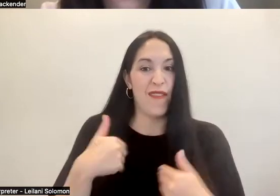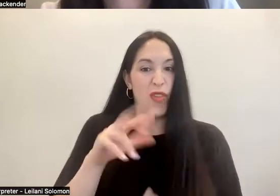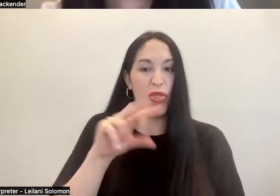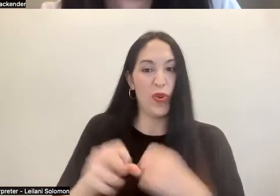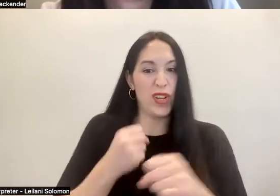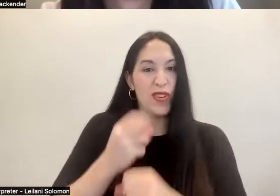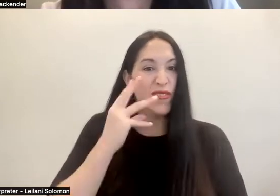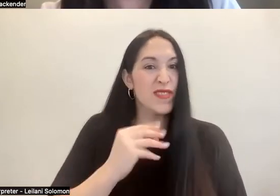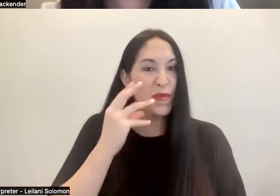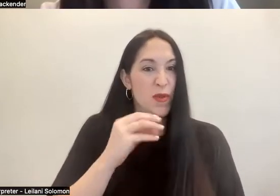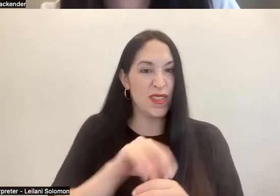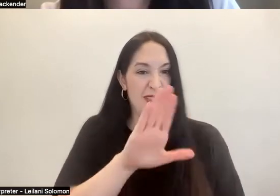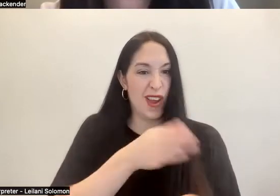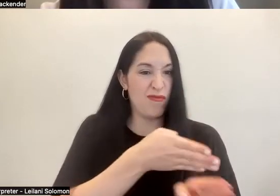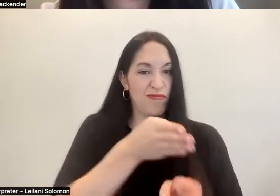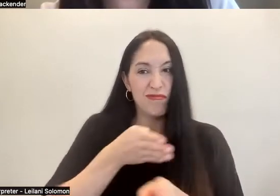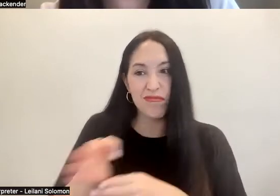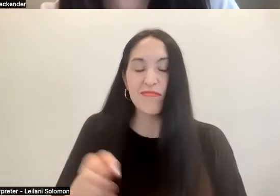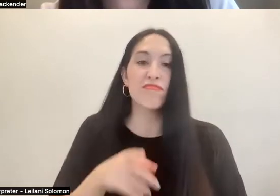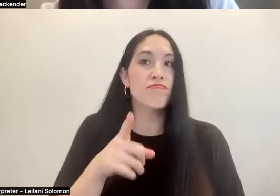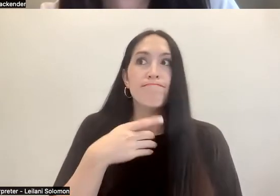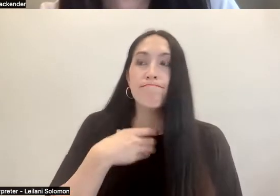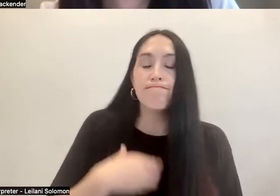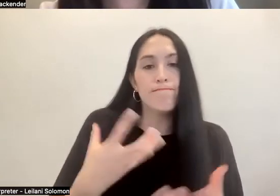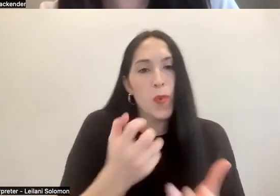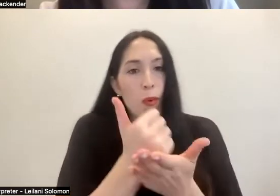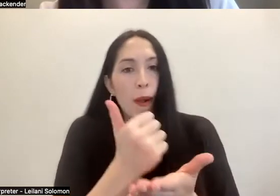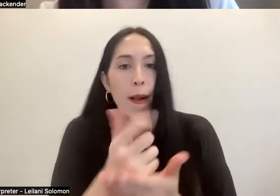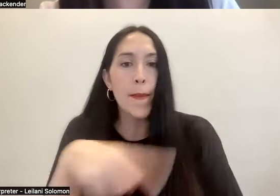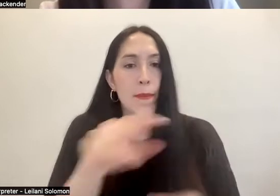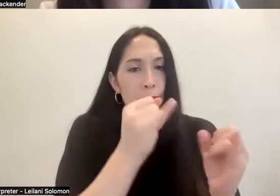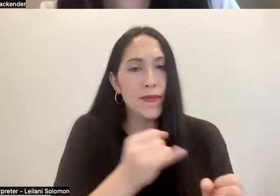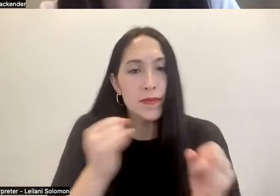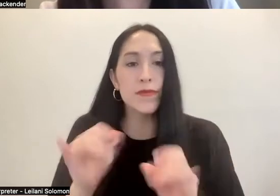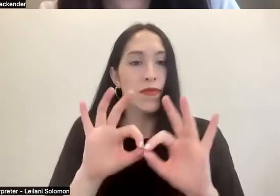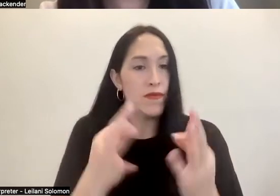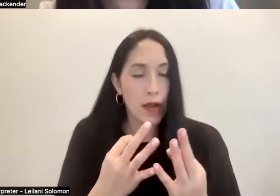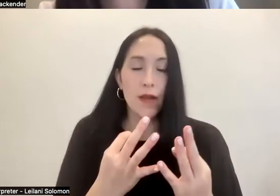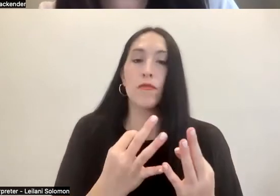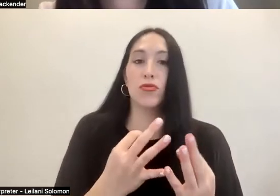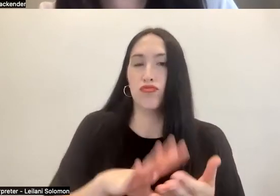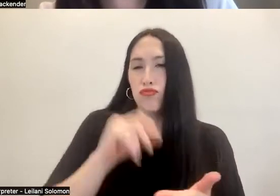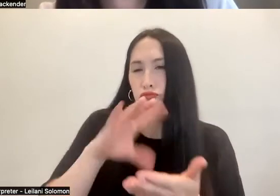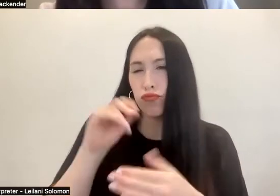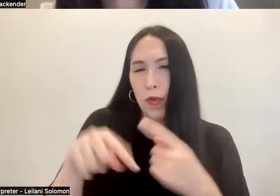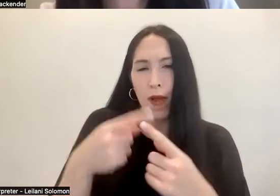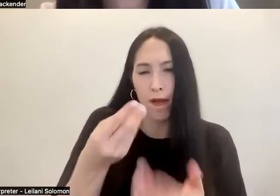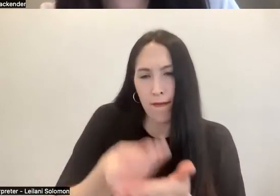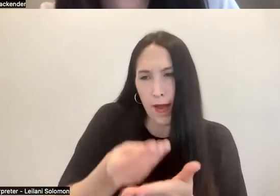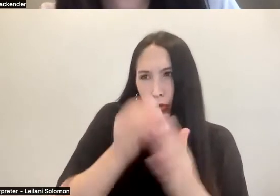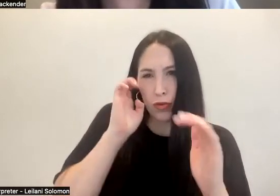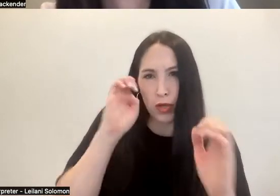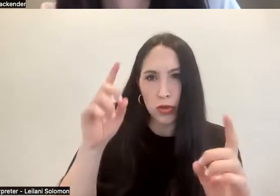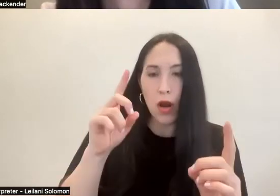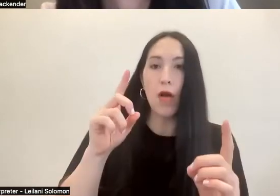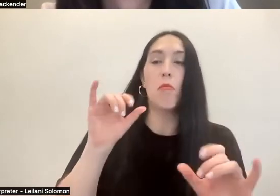very passionate about helping individuals and families build a foundation of financial education so they can begin